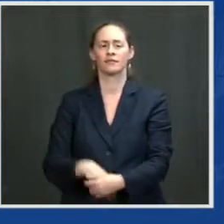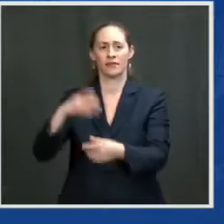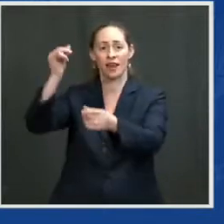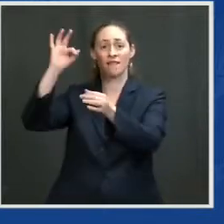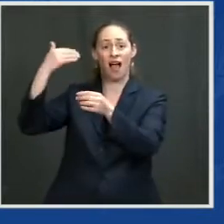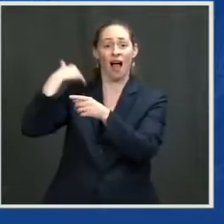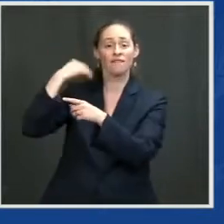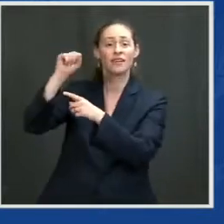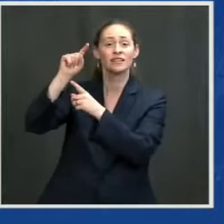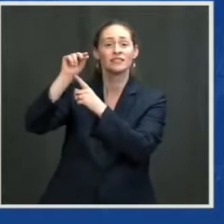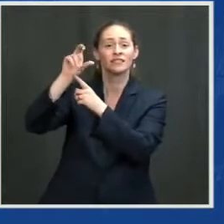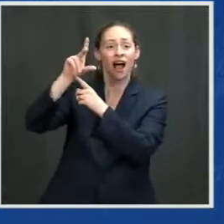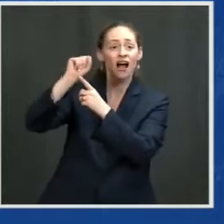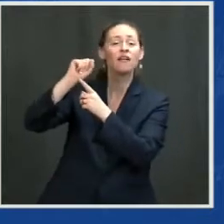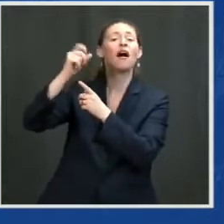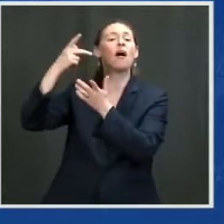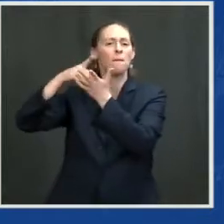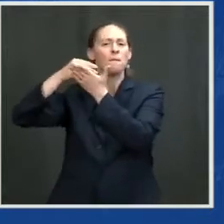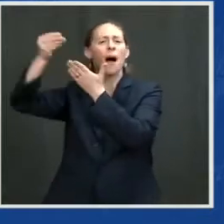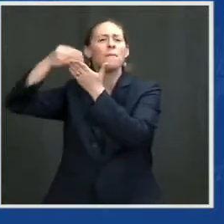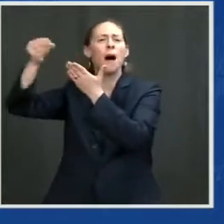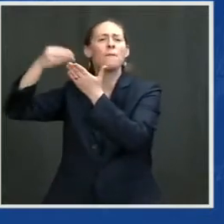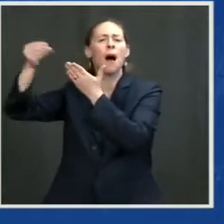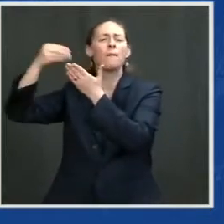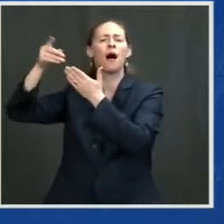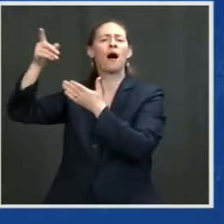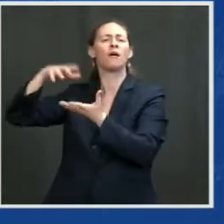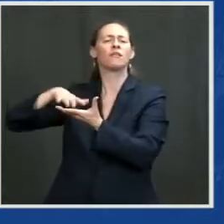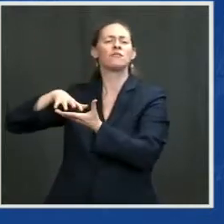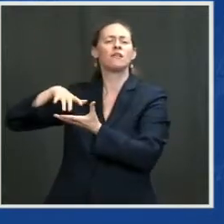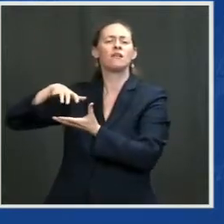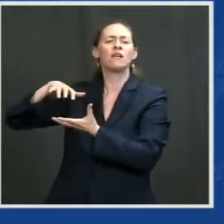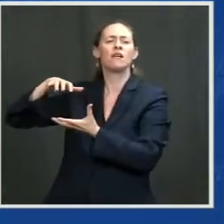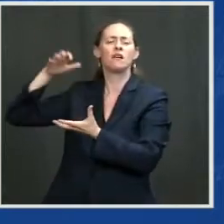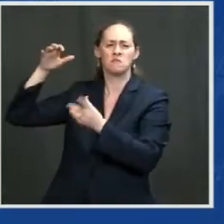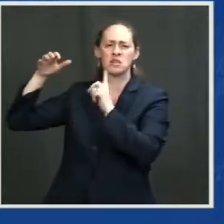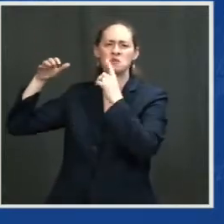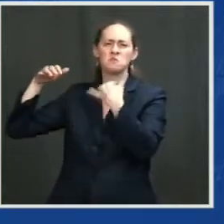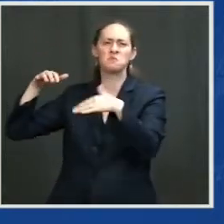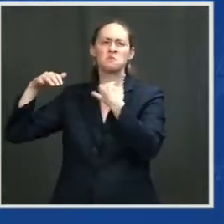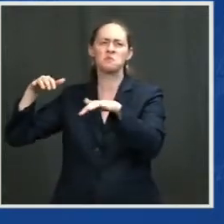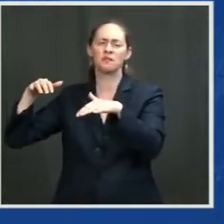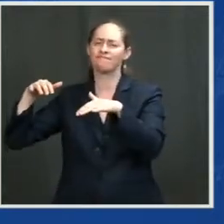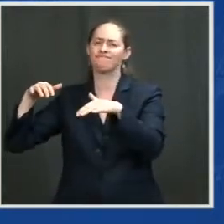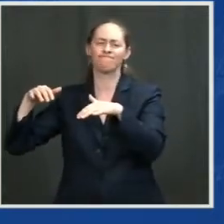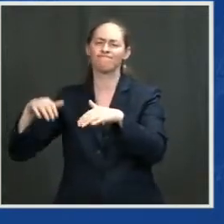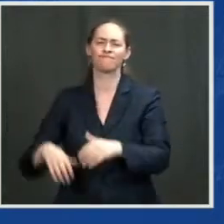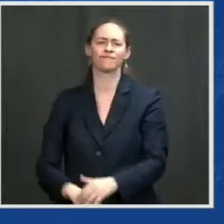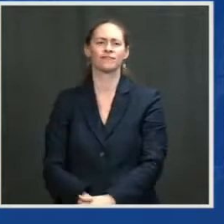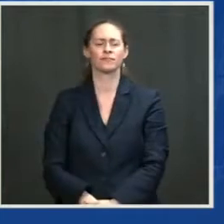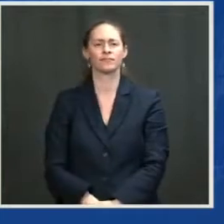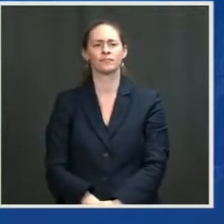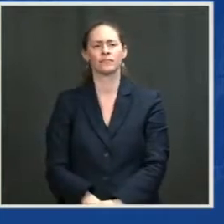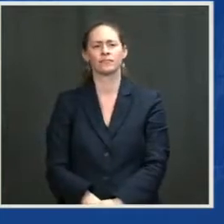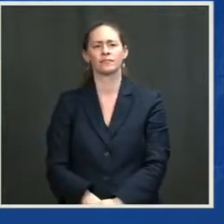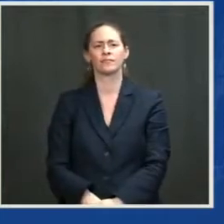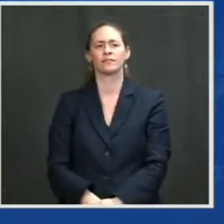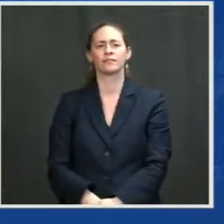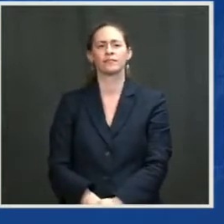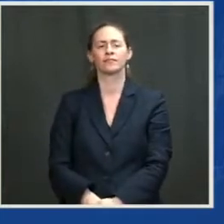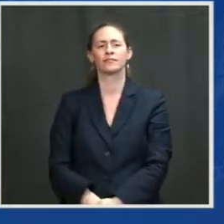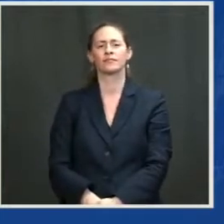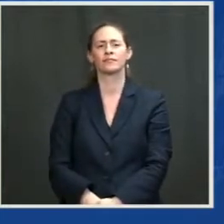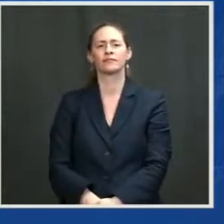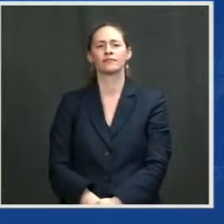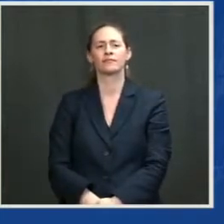better. The remaining 37% goes to dividends, which makes sense, but leaves 9%